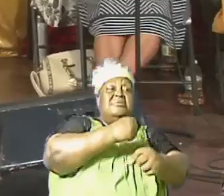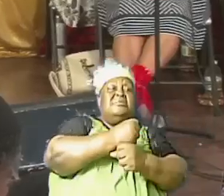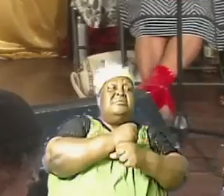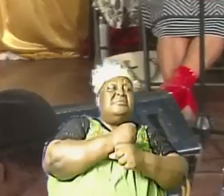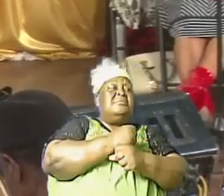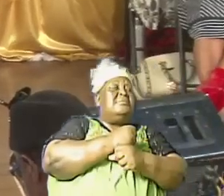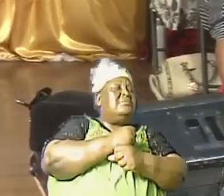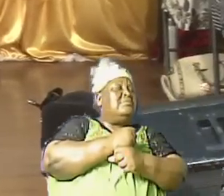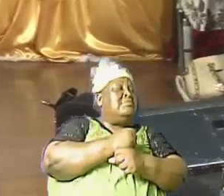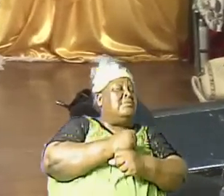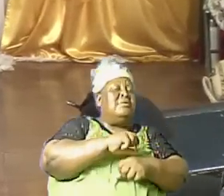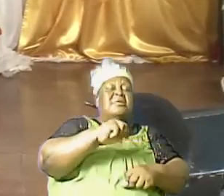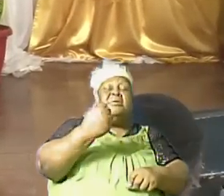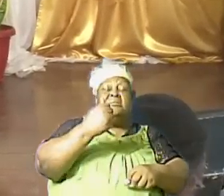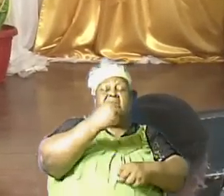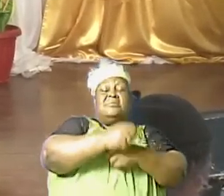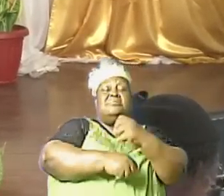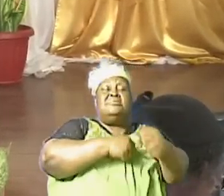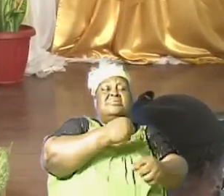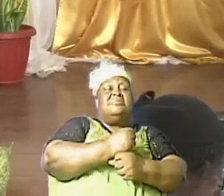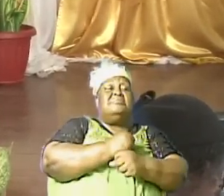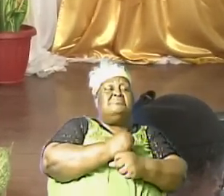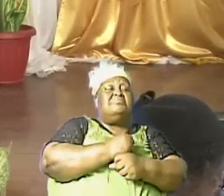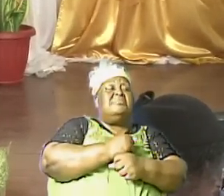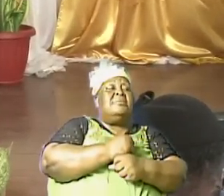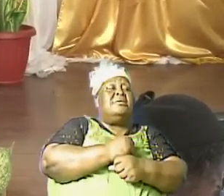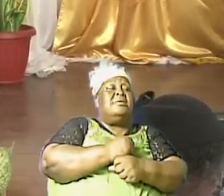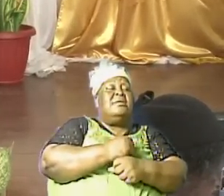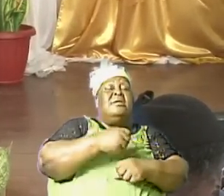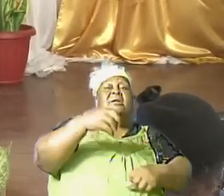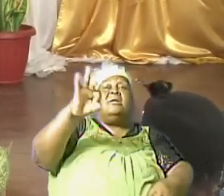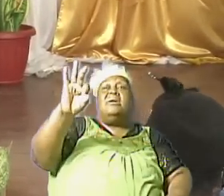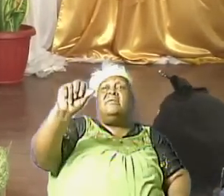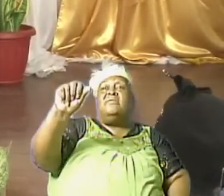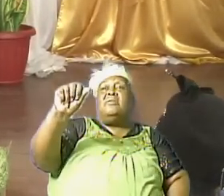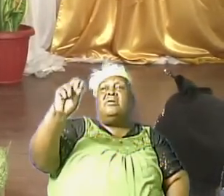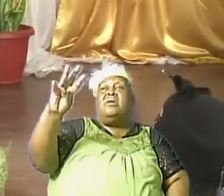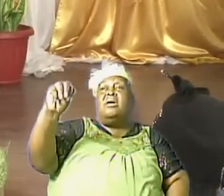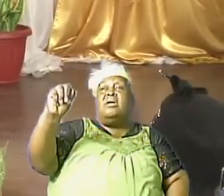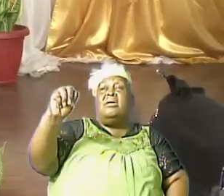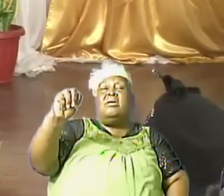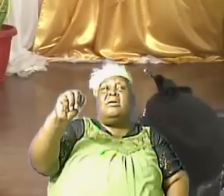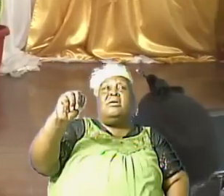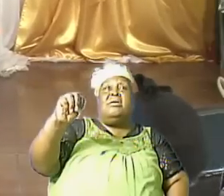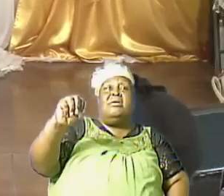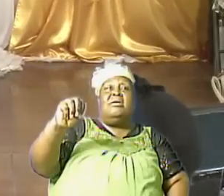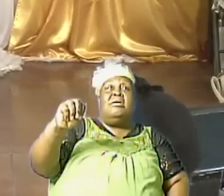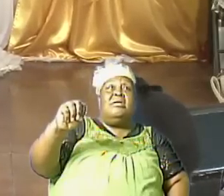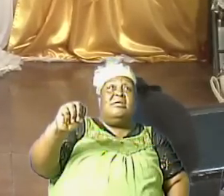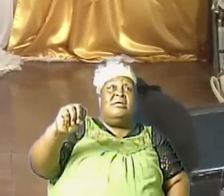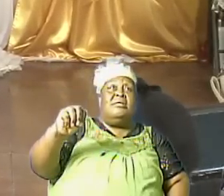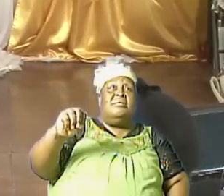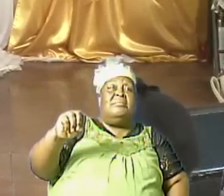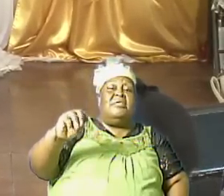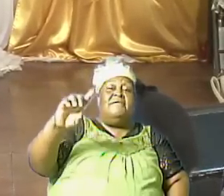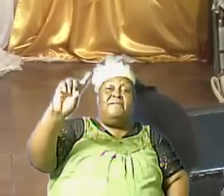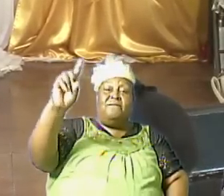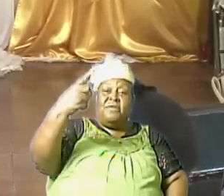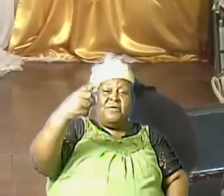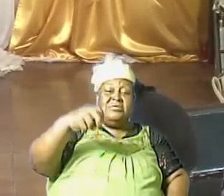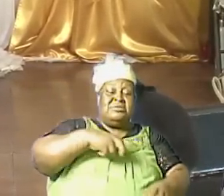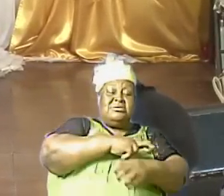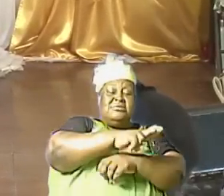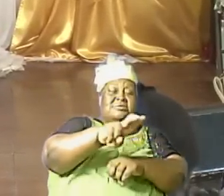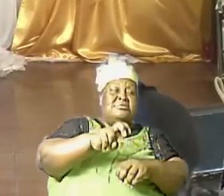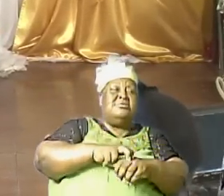year, I think it's your 10th year, right? That's FAM. Amen. Praise God. This will be the